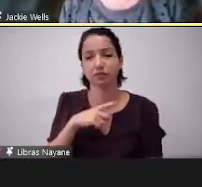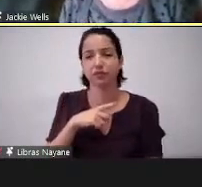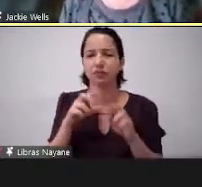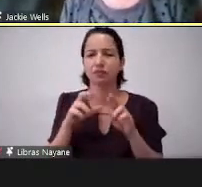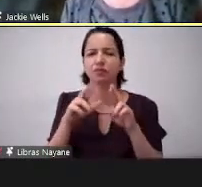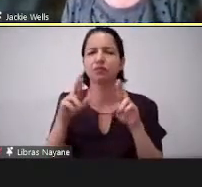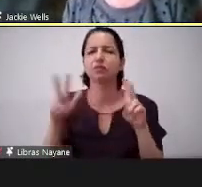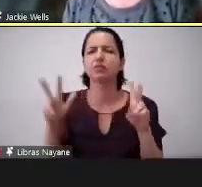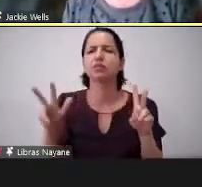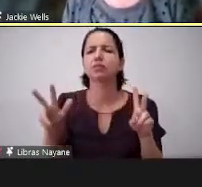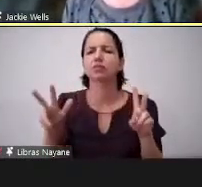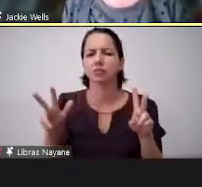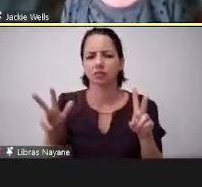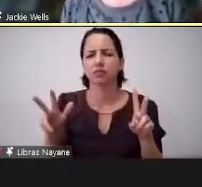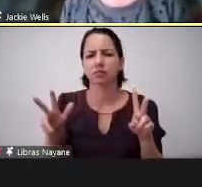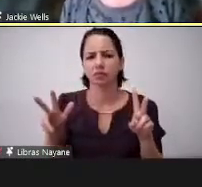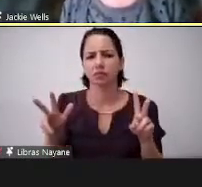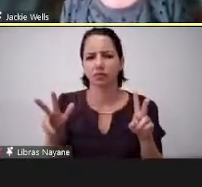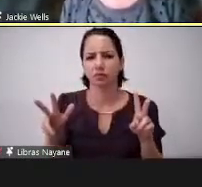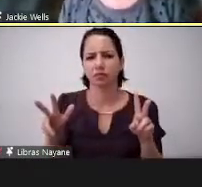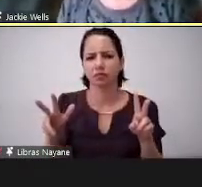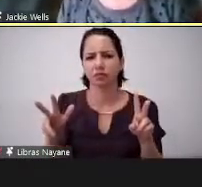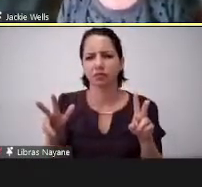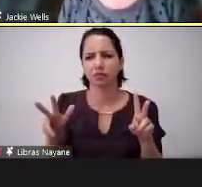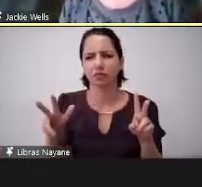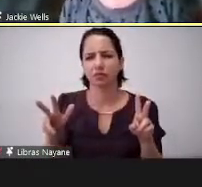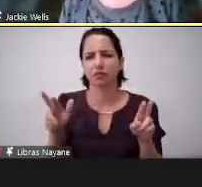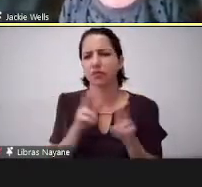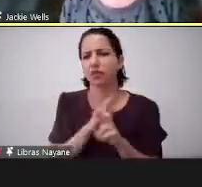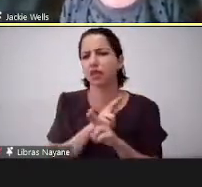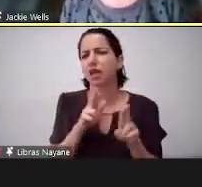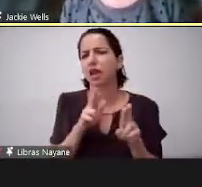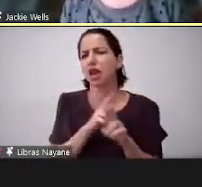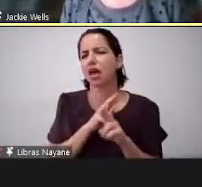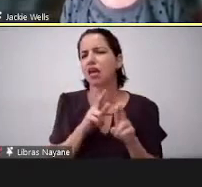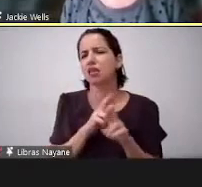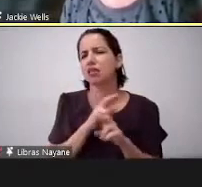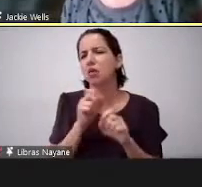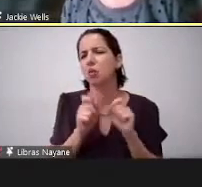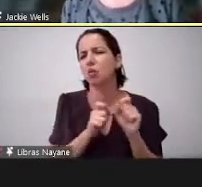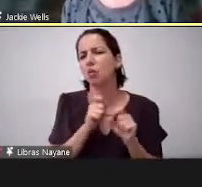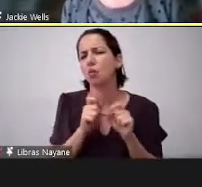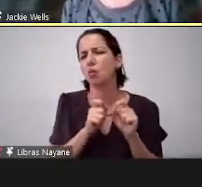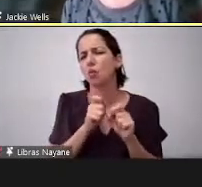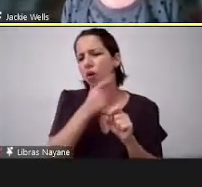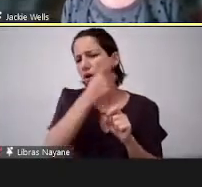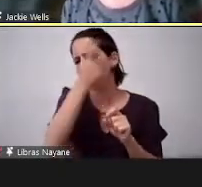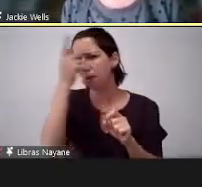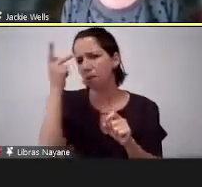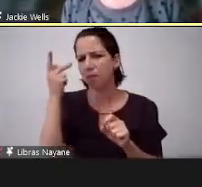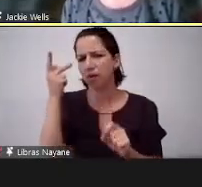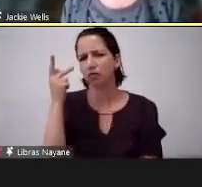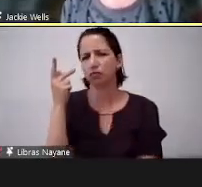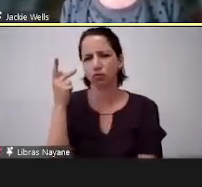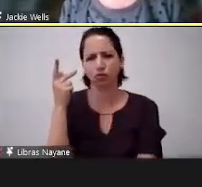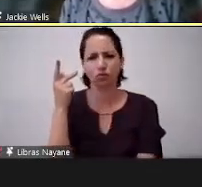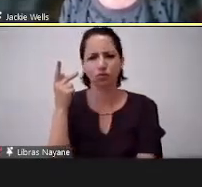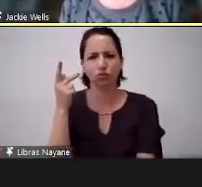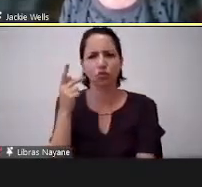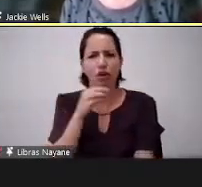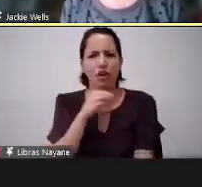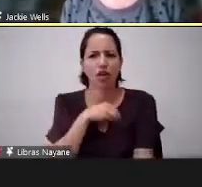allowance, which is £40,000. And the same allowance applies to anyone earning up between